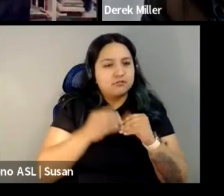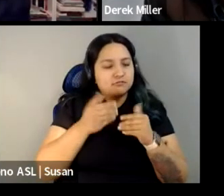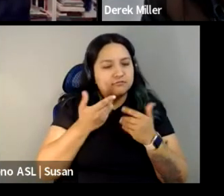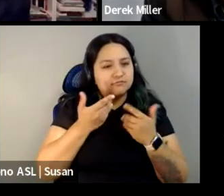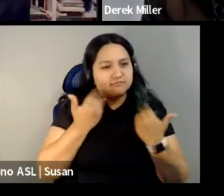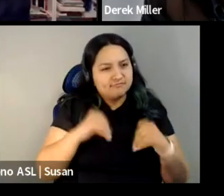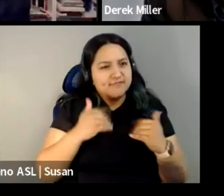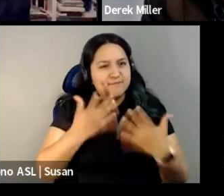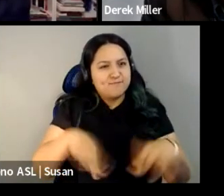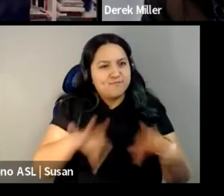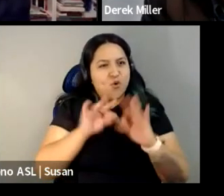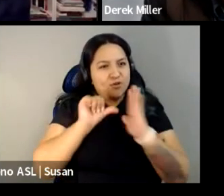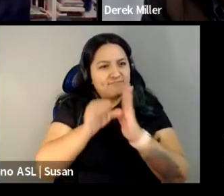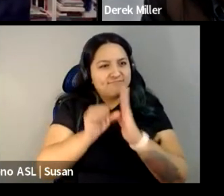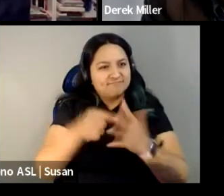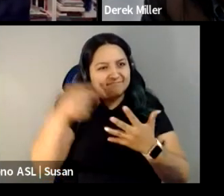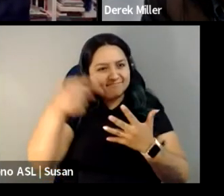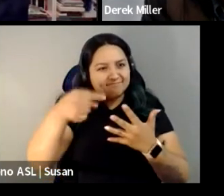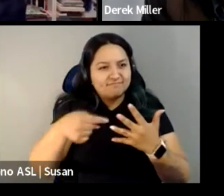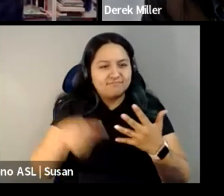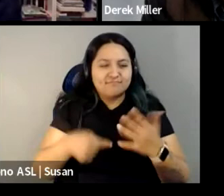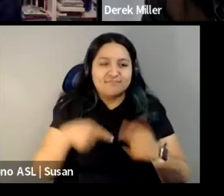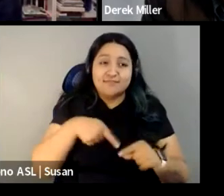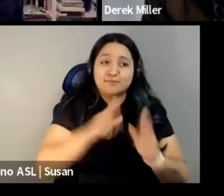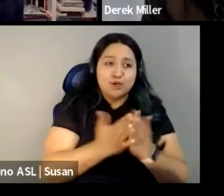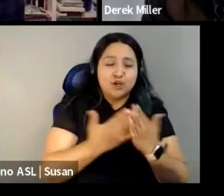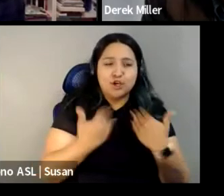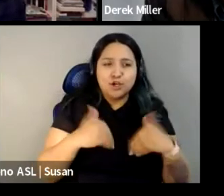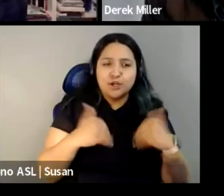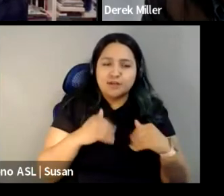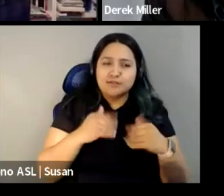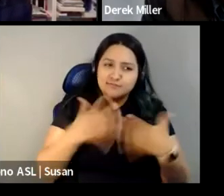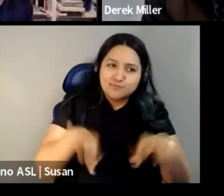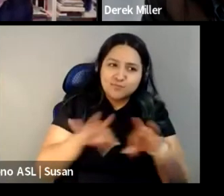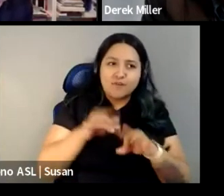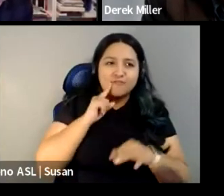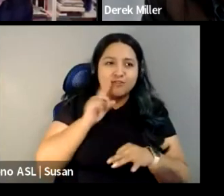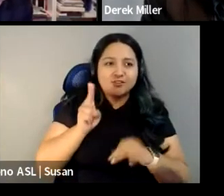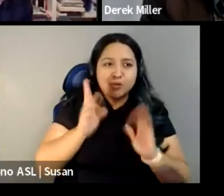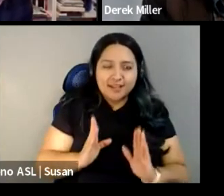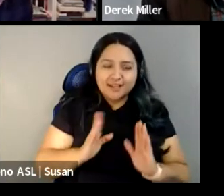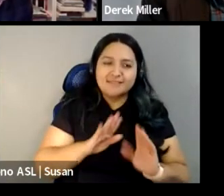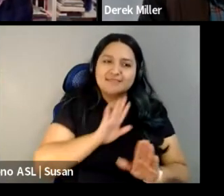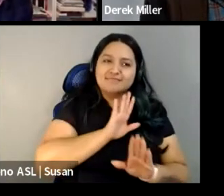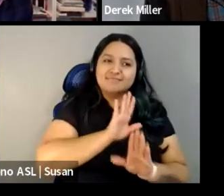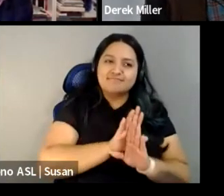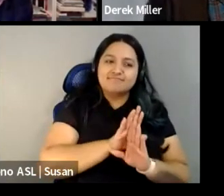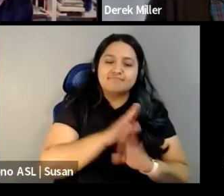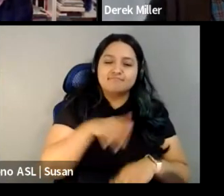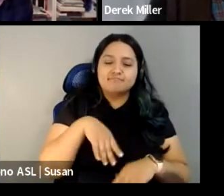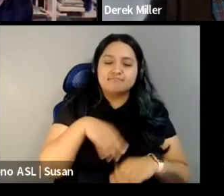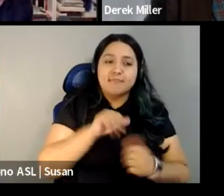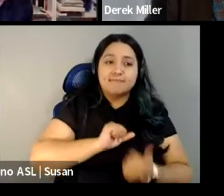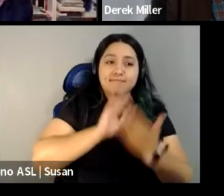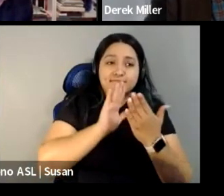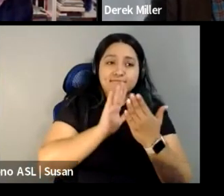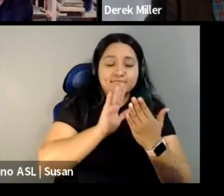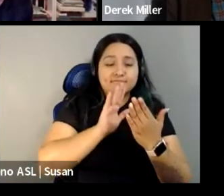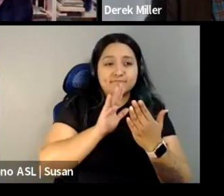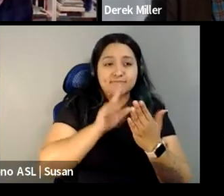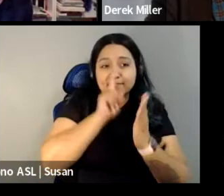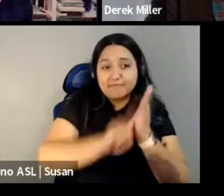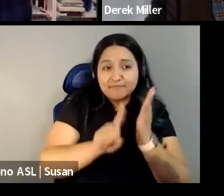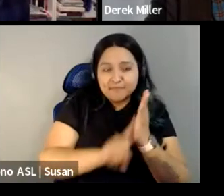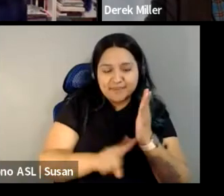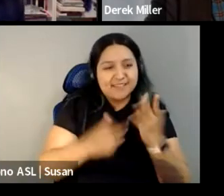theater historians, and the methodologies it presents, I think, are really innovative and important. A few quick things,